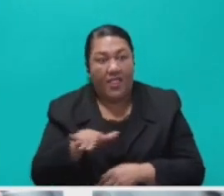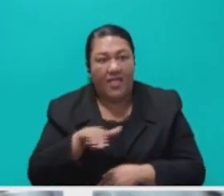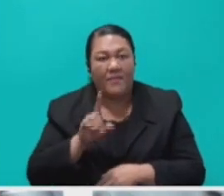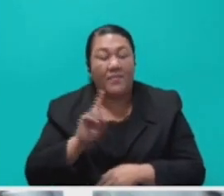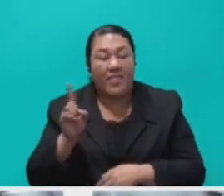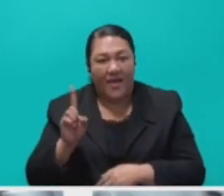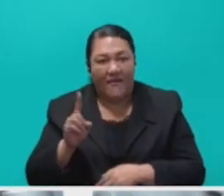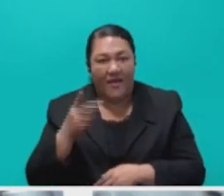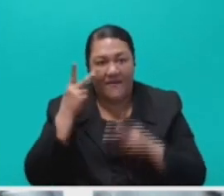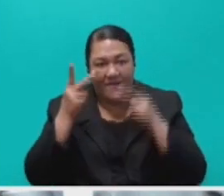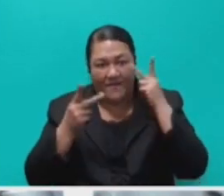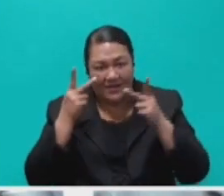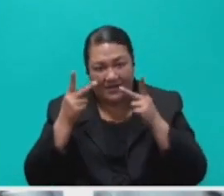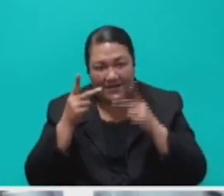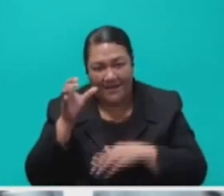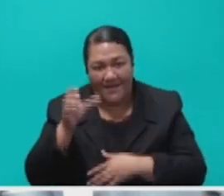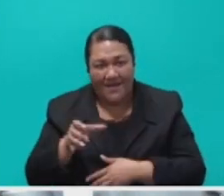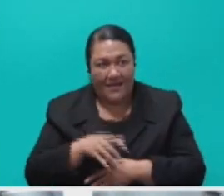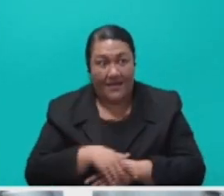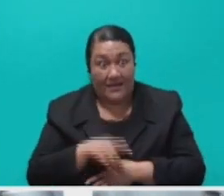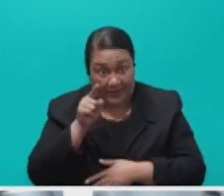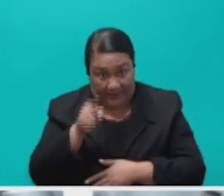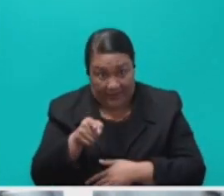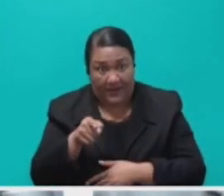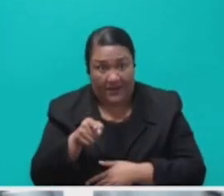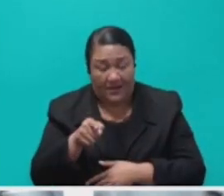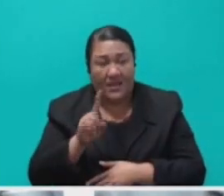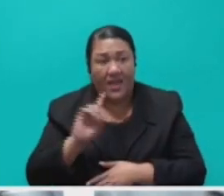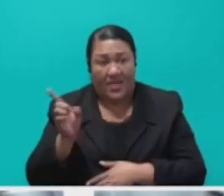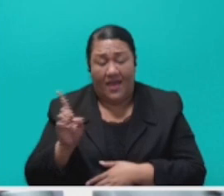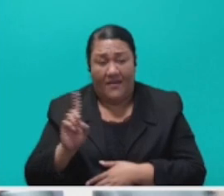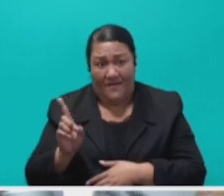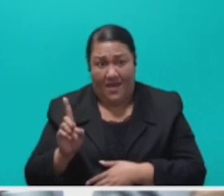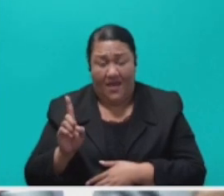Is this reconciliation?